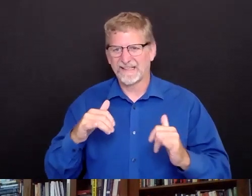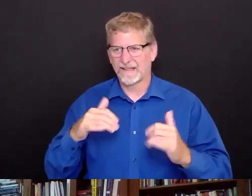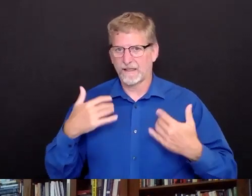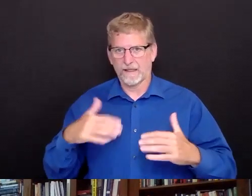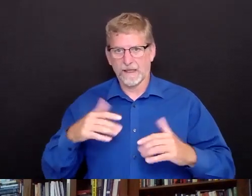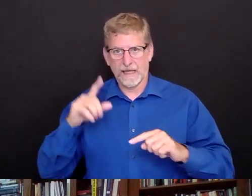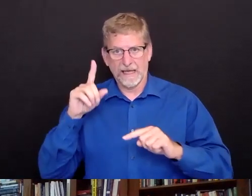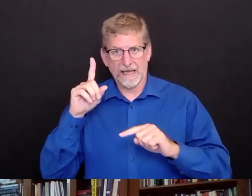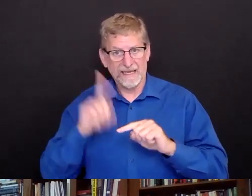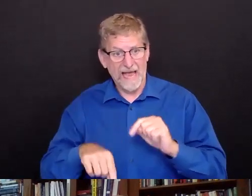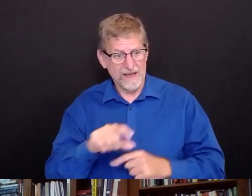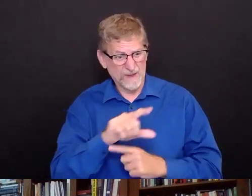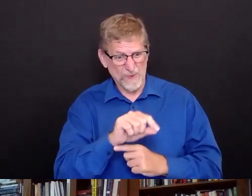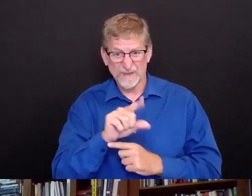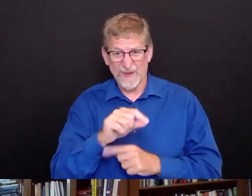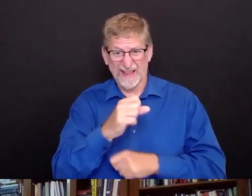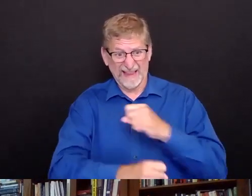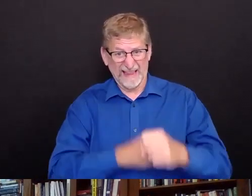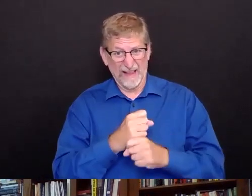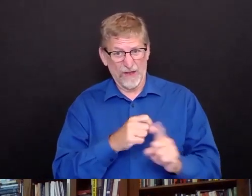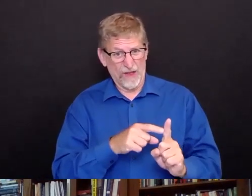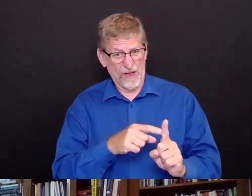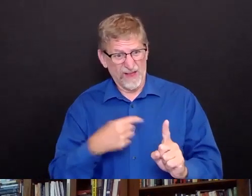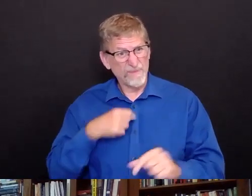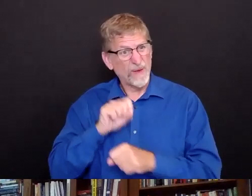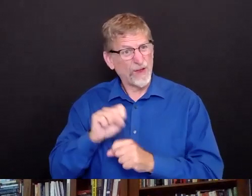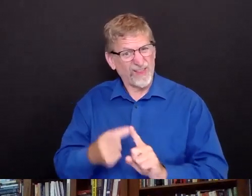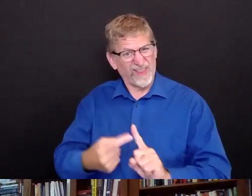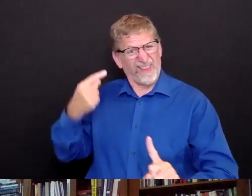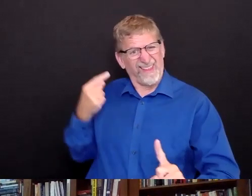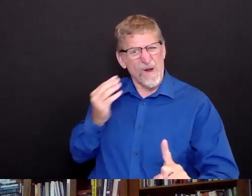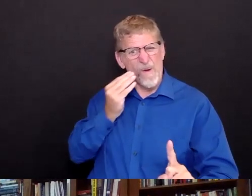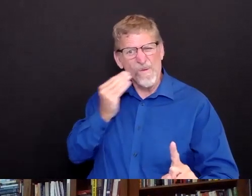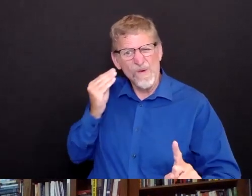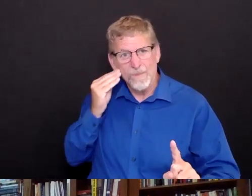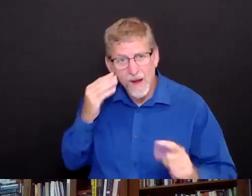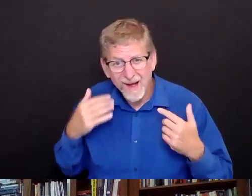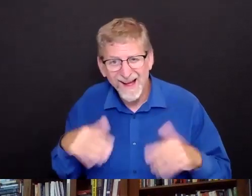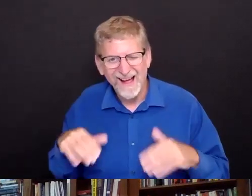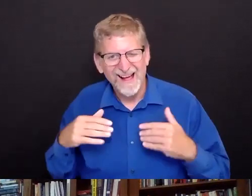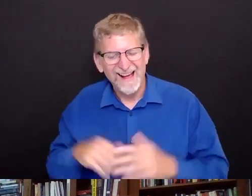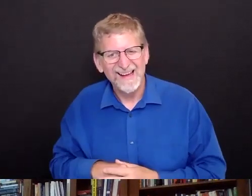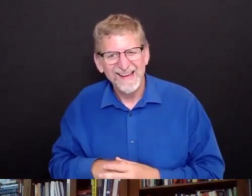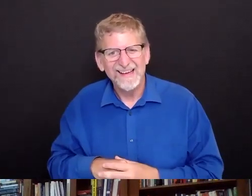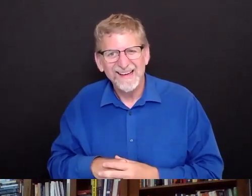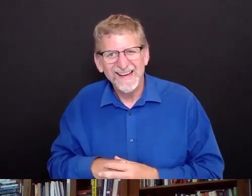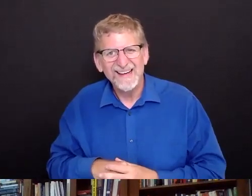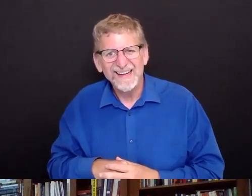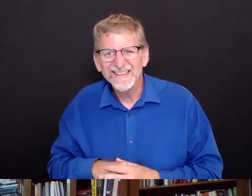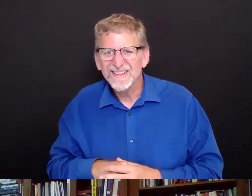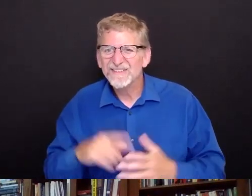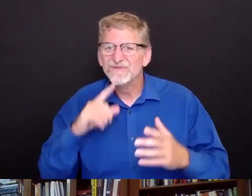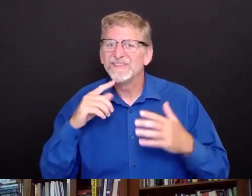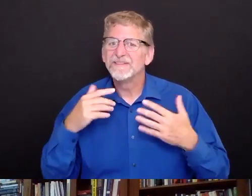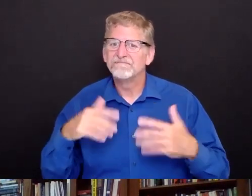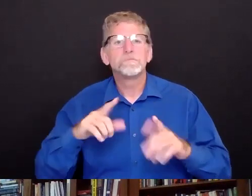from my home office, which is pretty much where I've been living for the last 6 months. At the same time, really every week ought